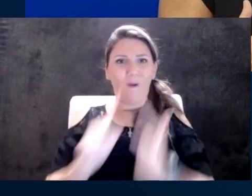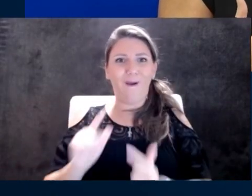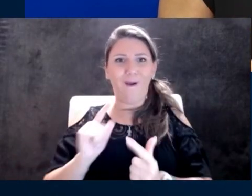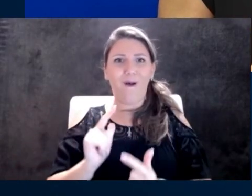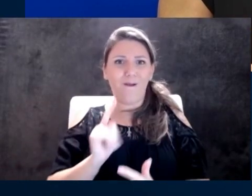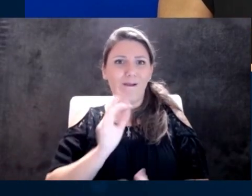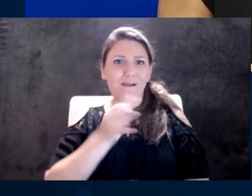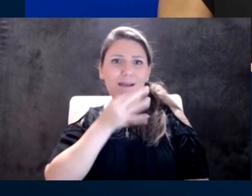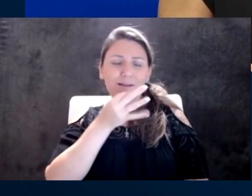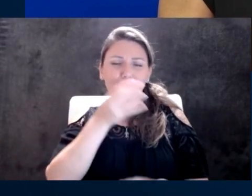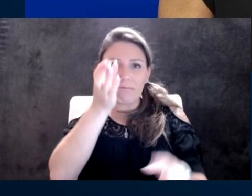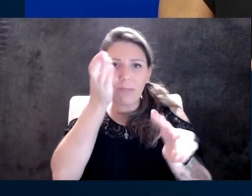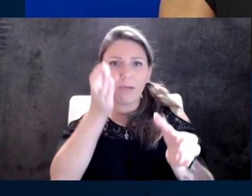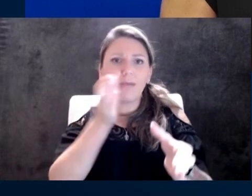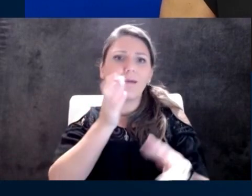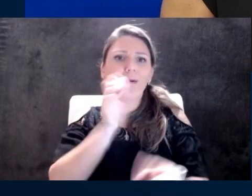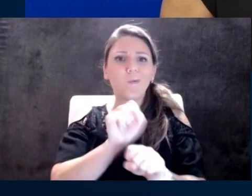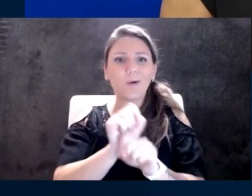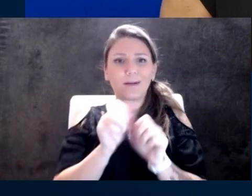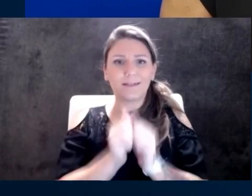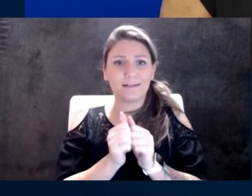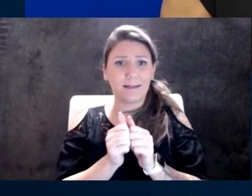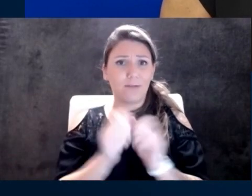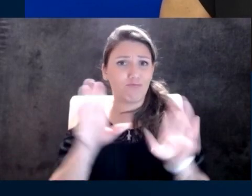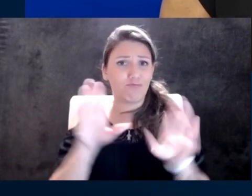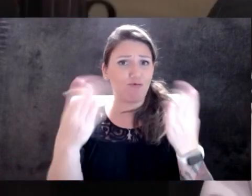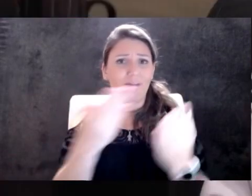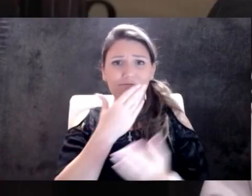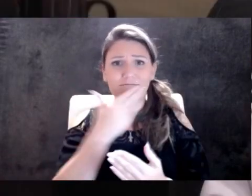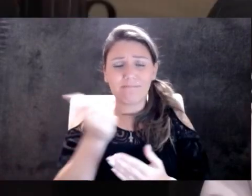together to help bring the best care to cancer patients.